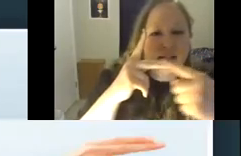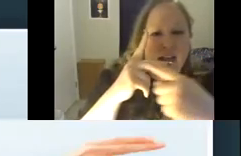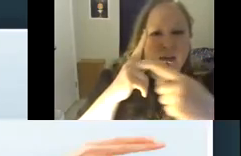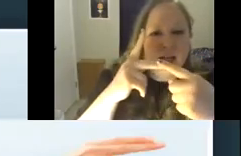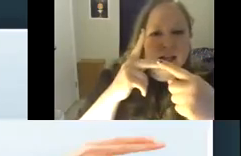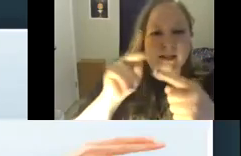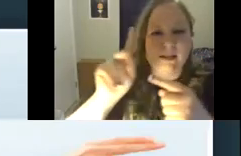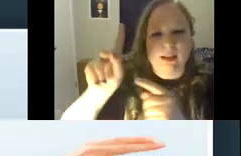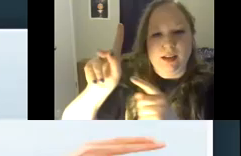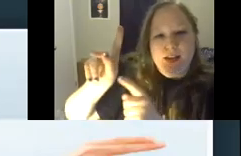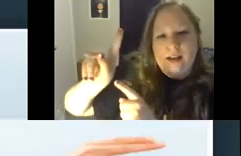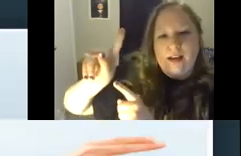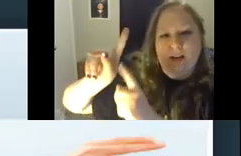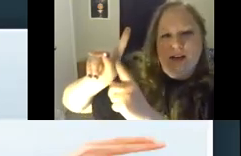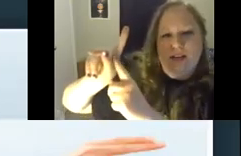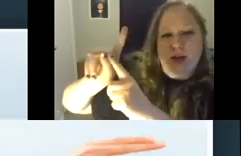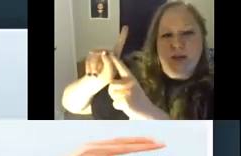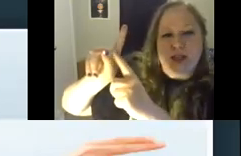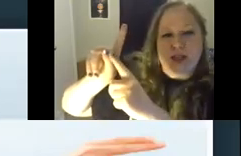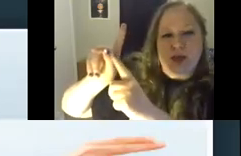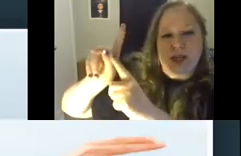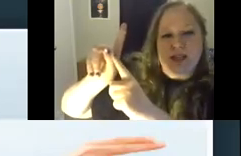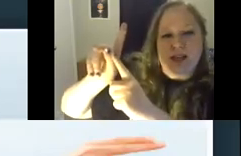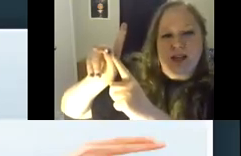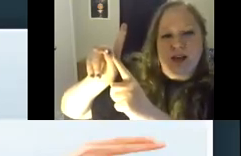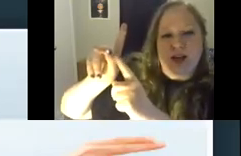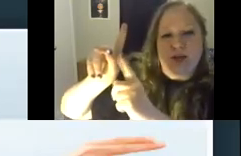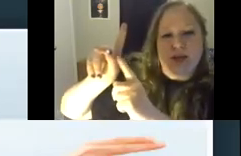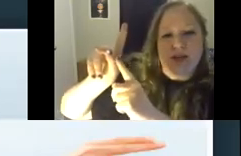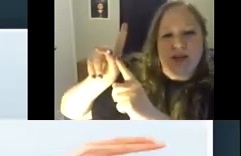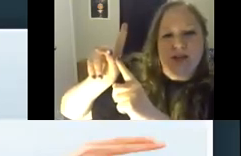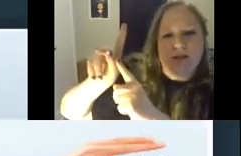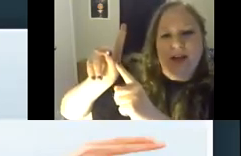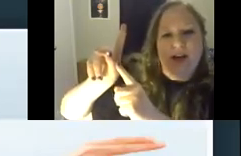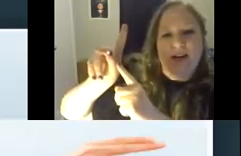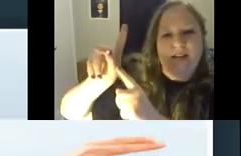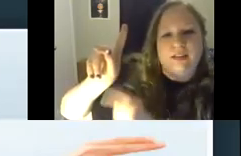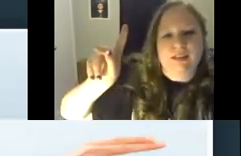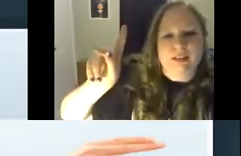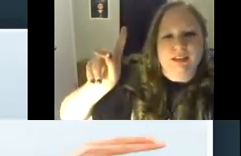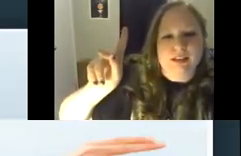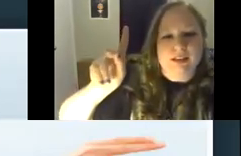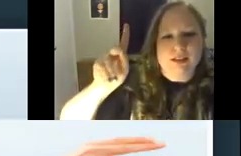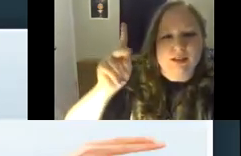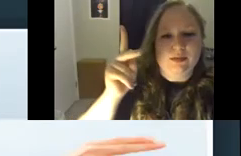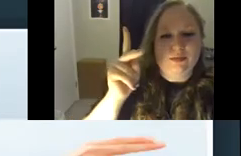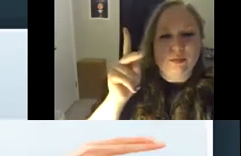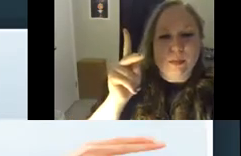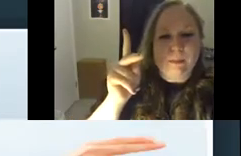is sideways, and your thumb is resting on your middle finger.